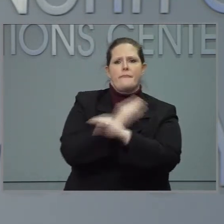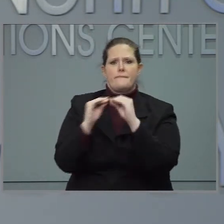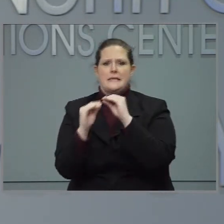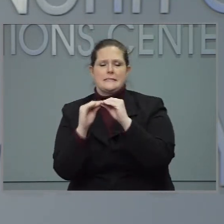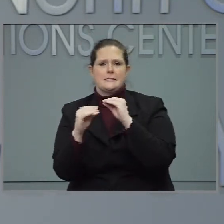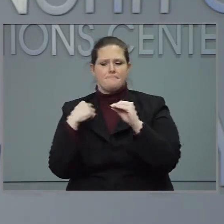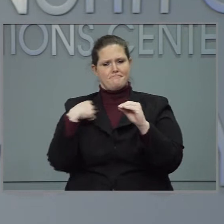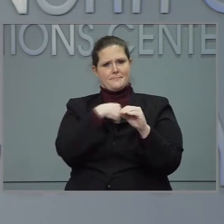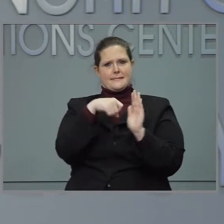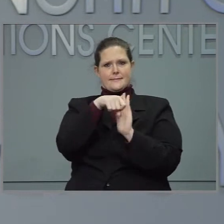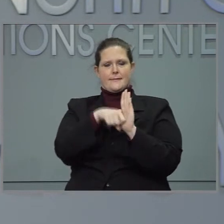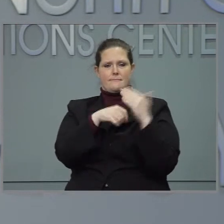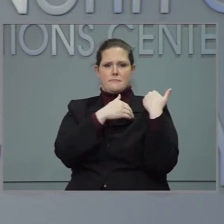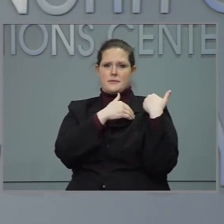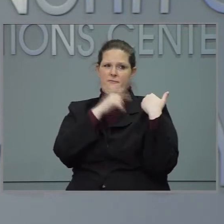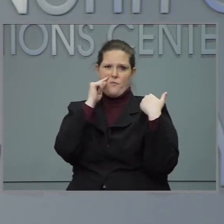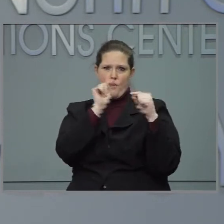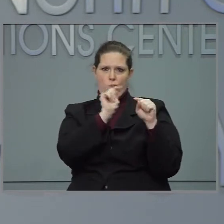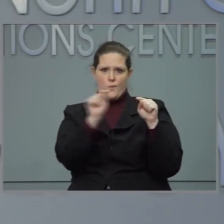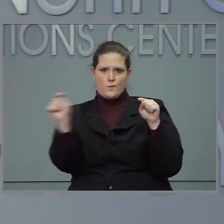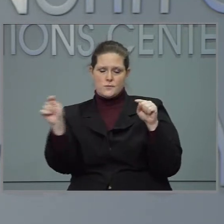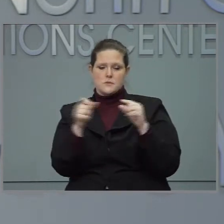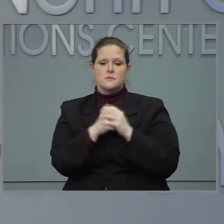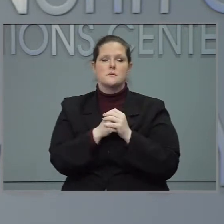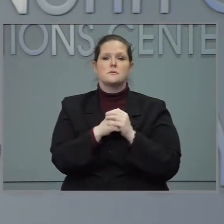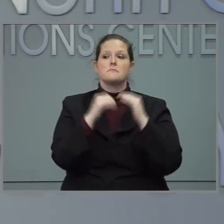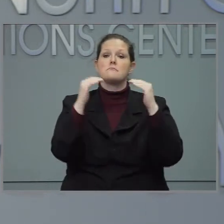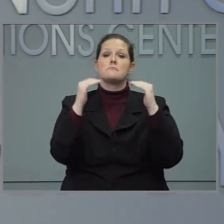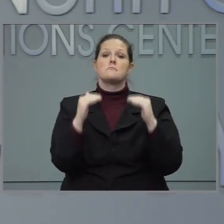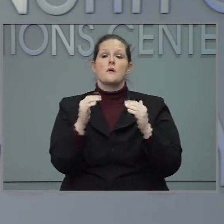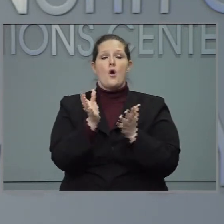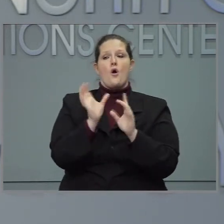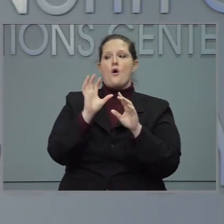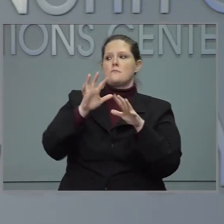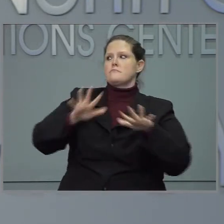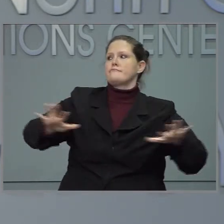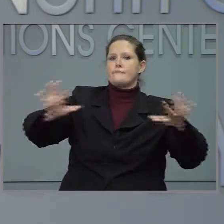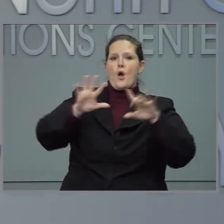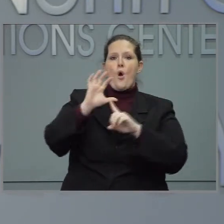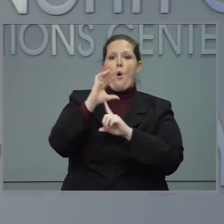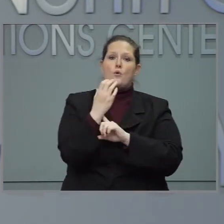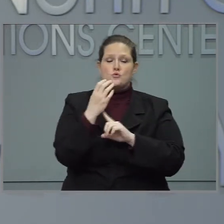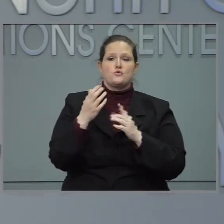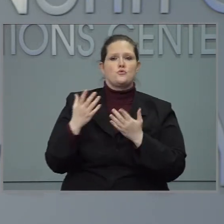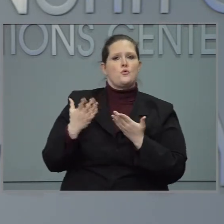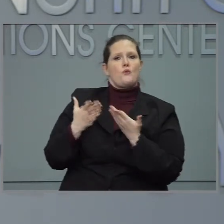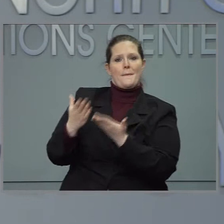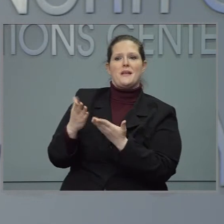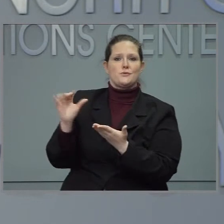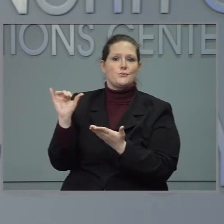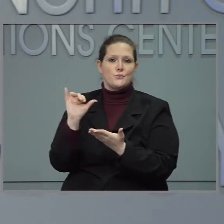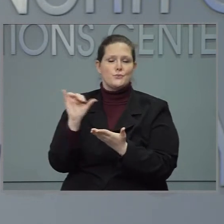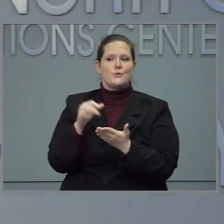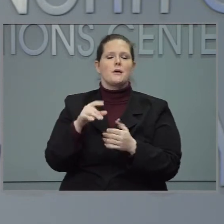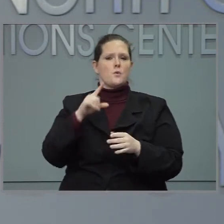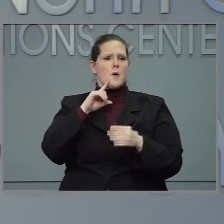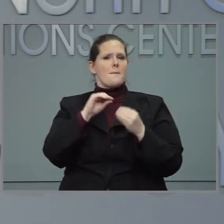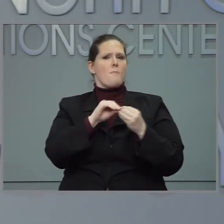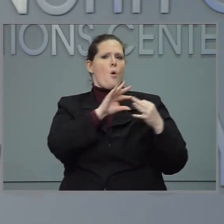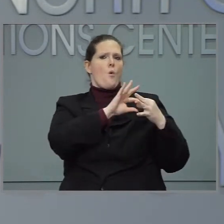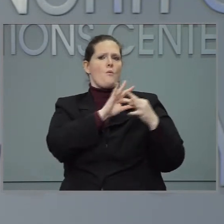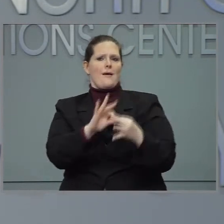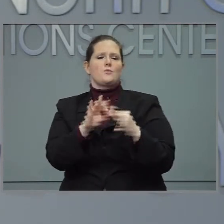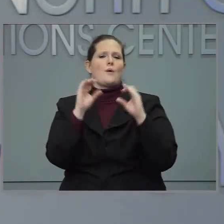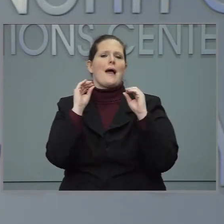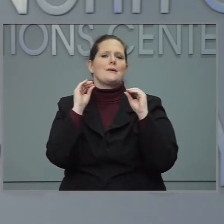the cultural recommendations, that $400 or so million in the bond, are very much education